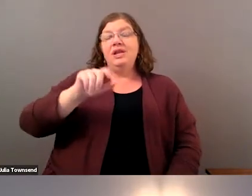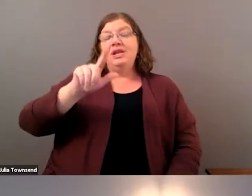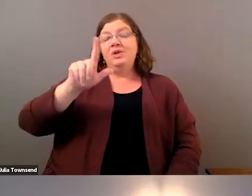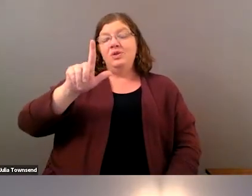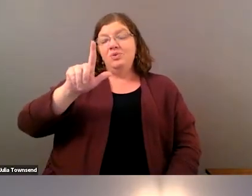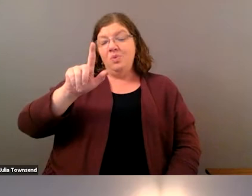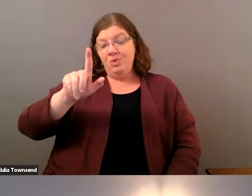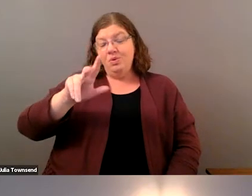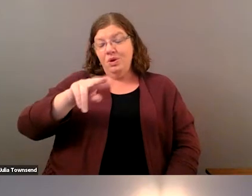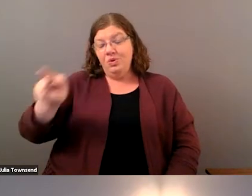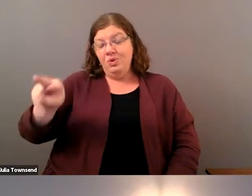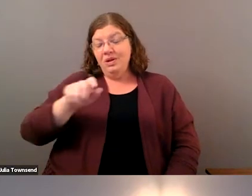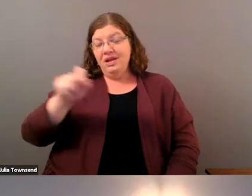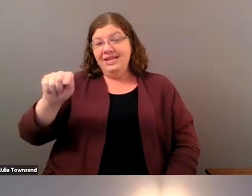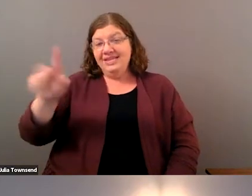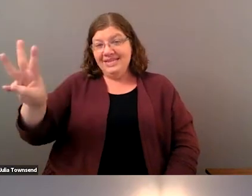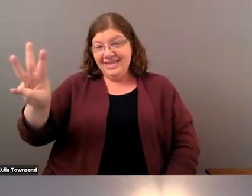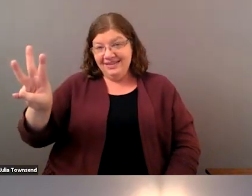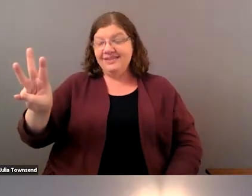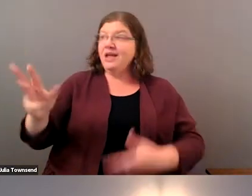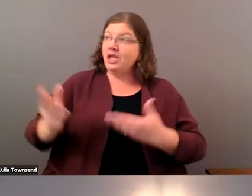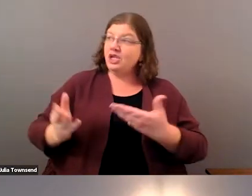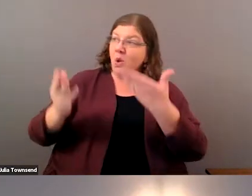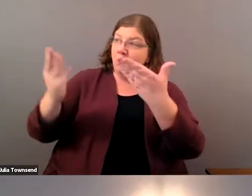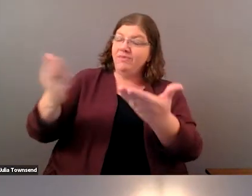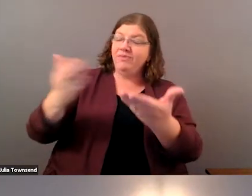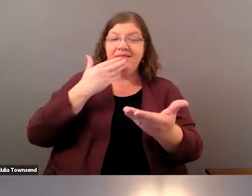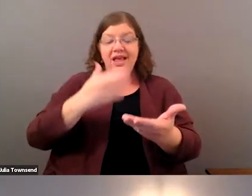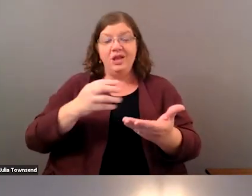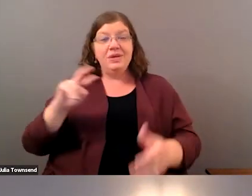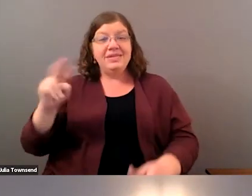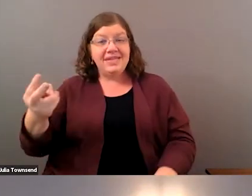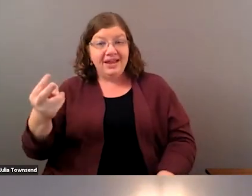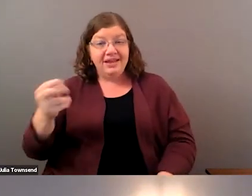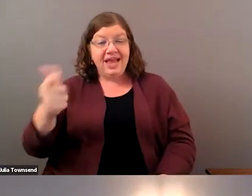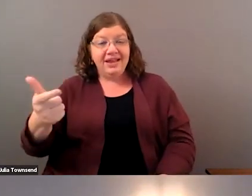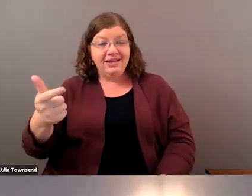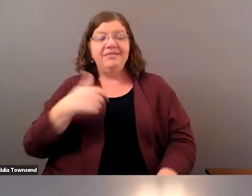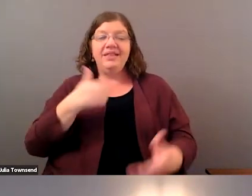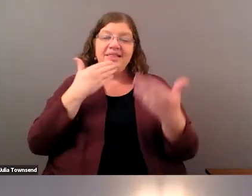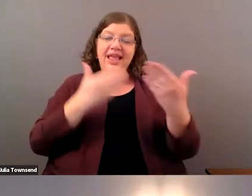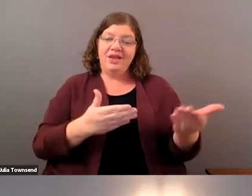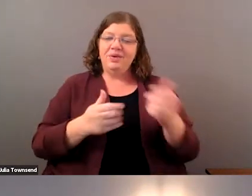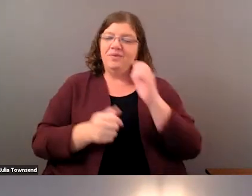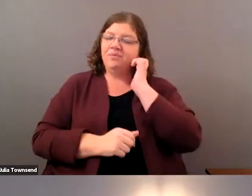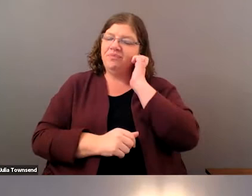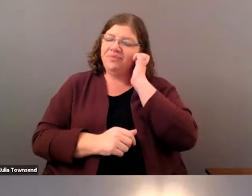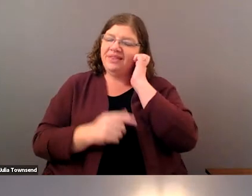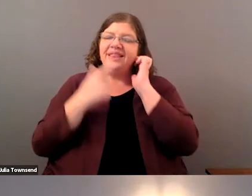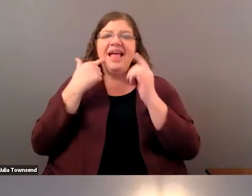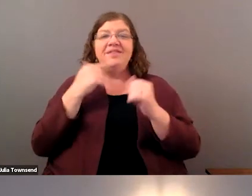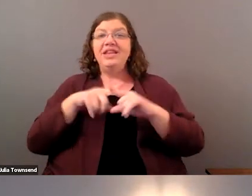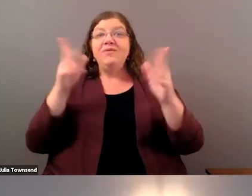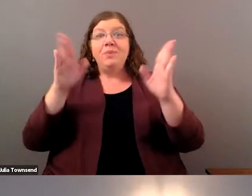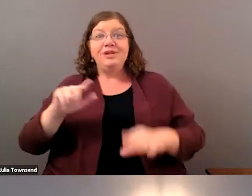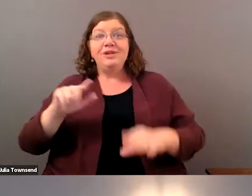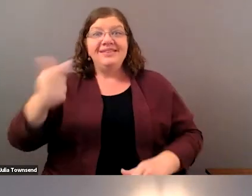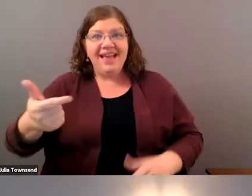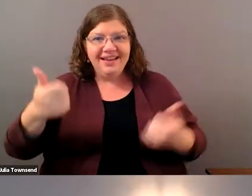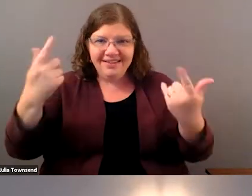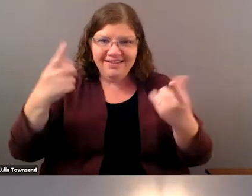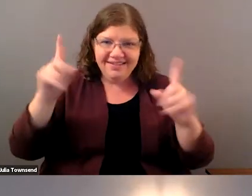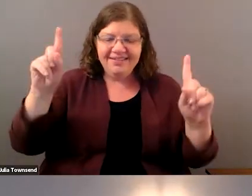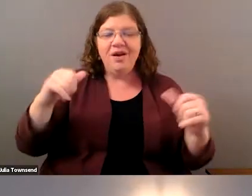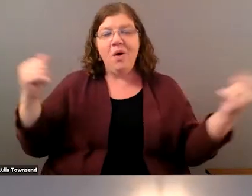2021-22-T6? So moved. Thank you, Ms. Munoz. And a second? Second. Ms. Capps, great. All in favor,